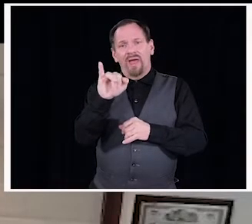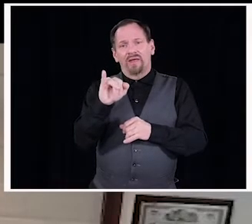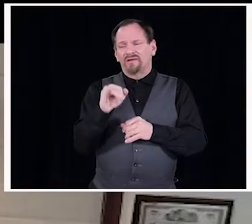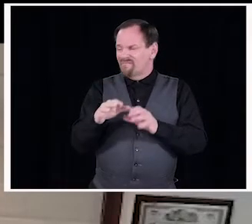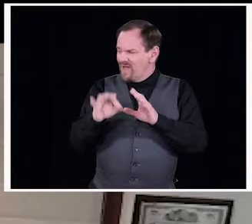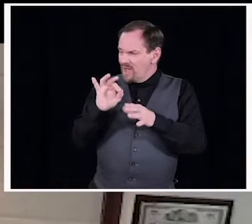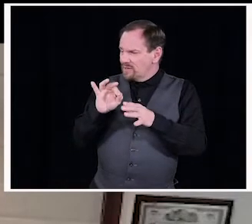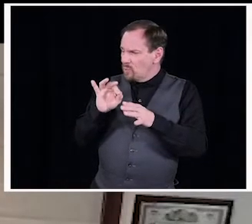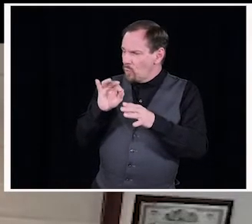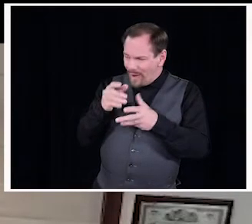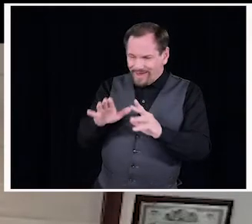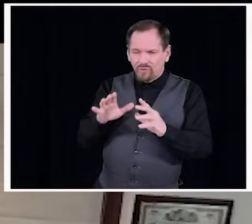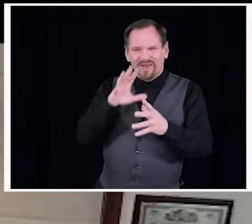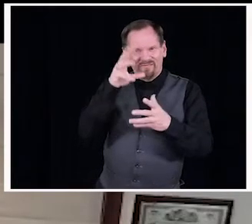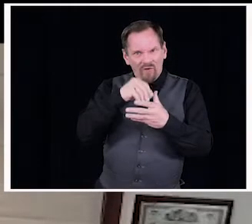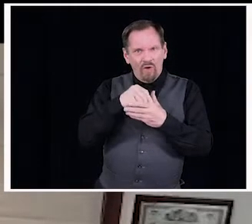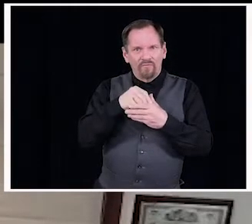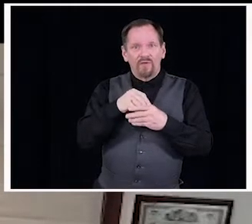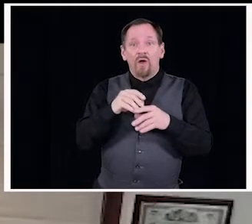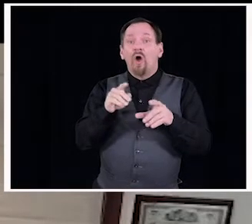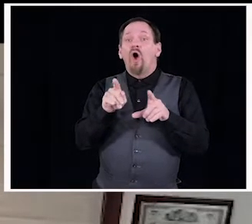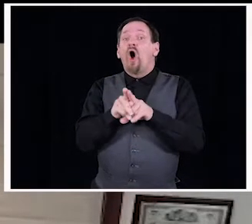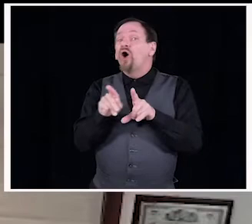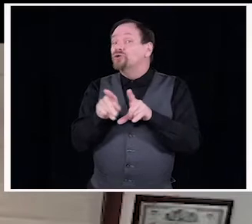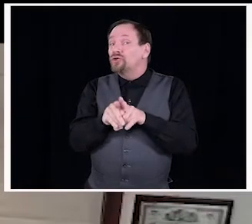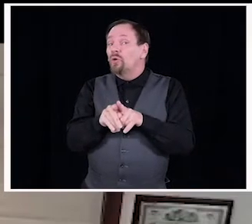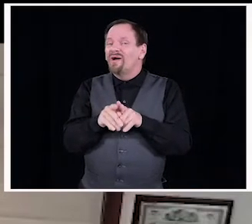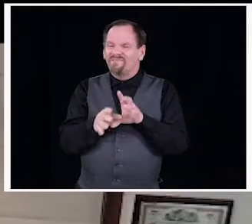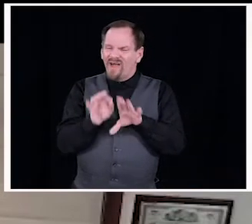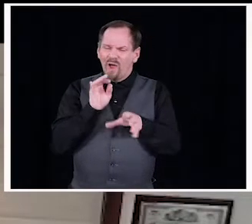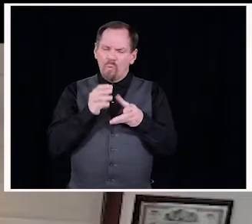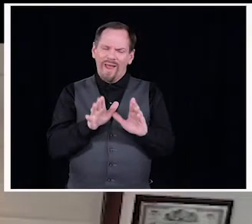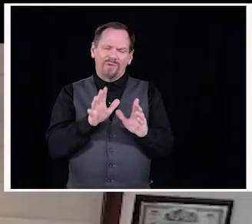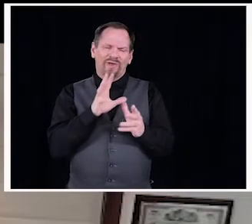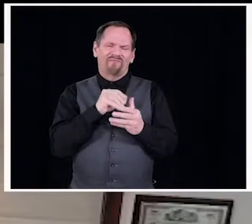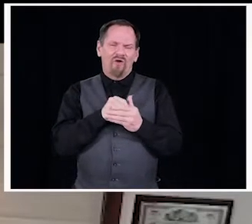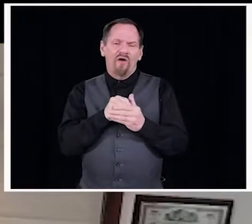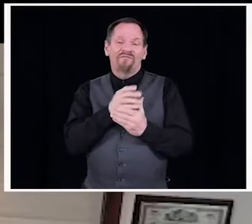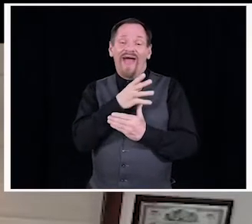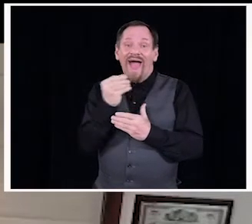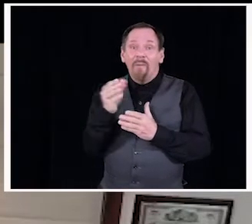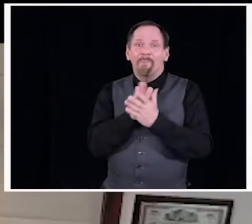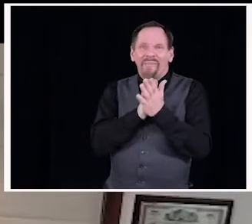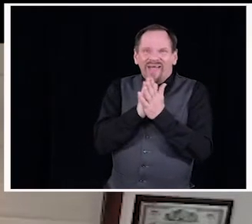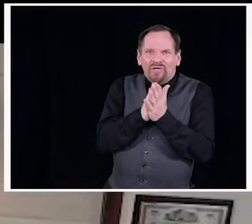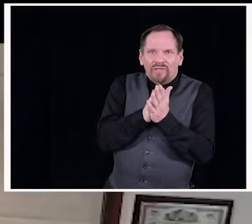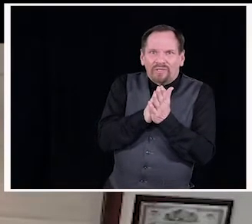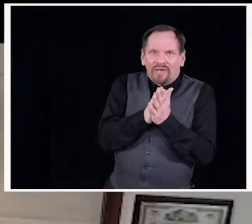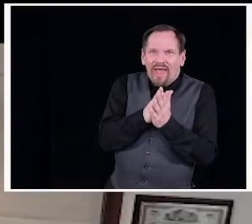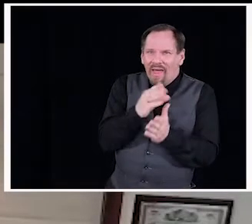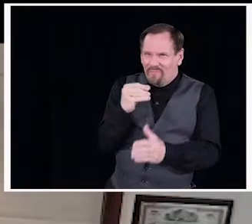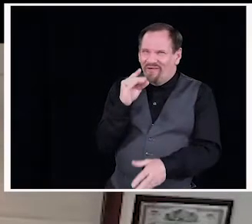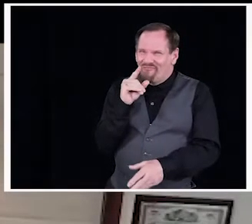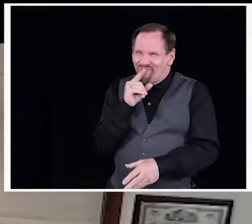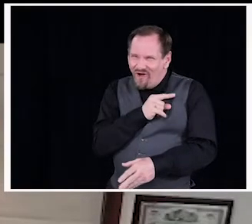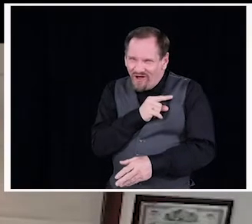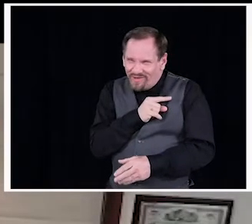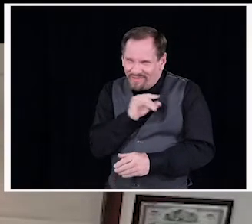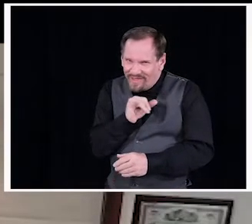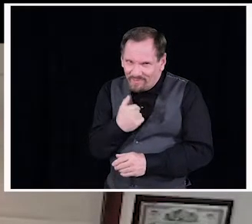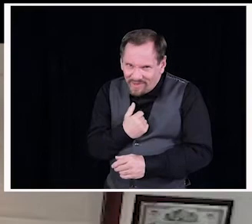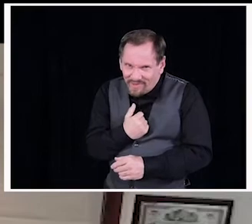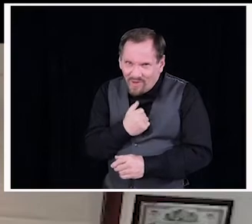involved. Finally, stay involved. Bring passion to what you do and be a fraud like me. We're all in this